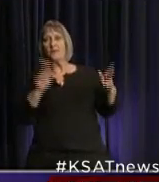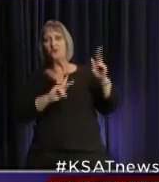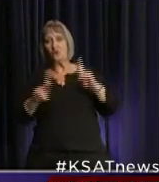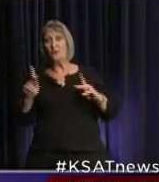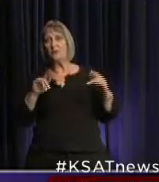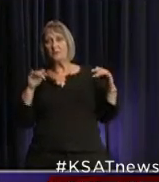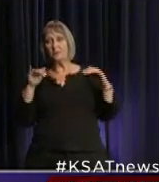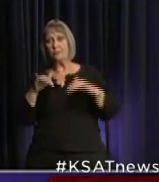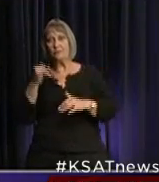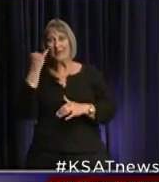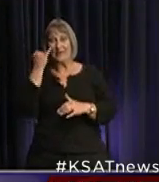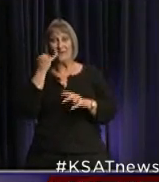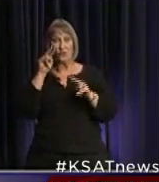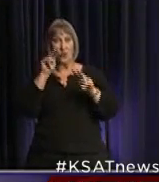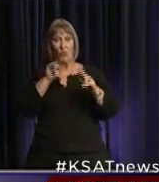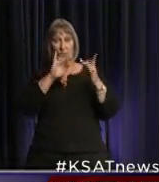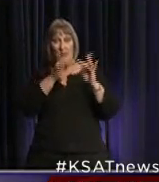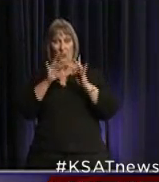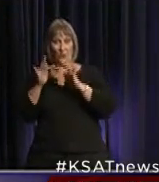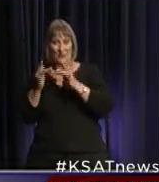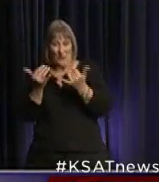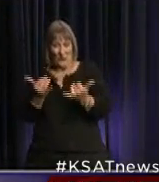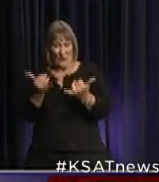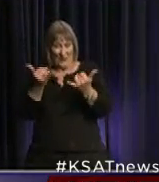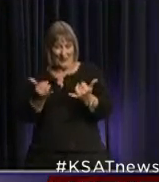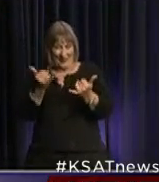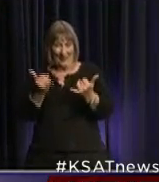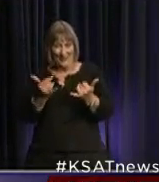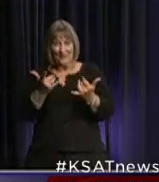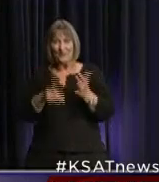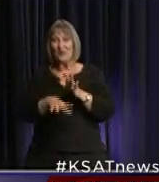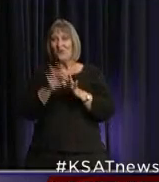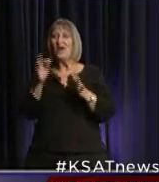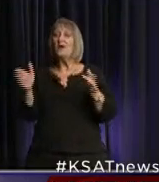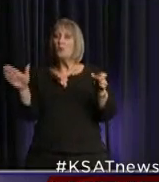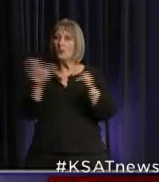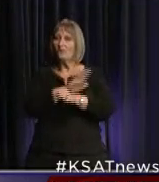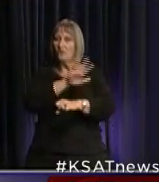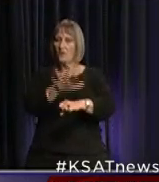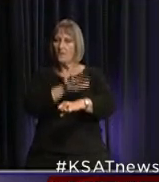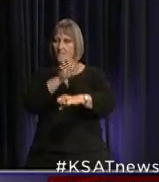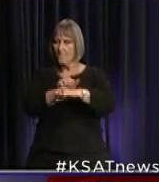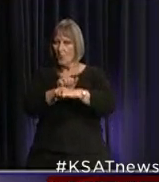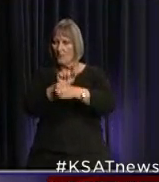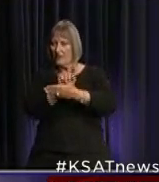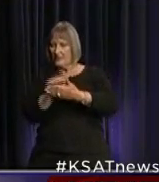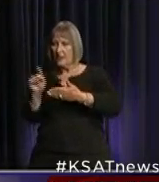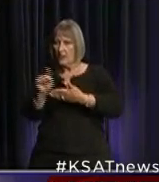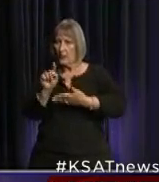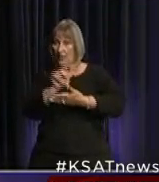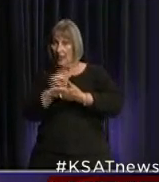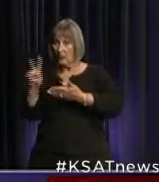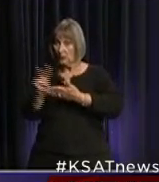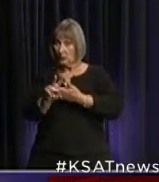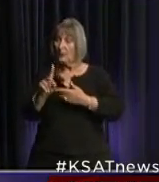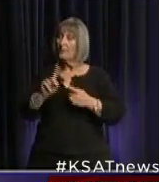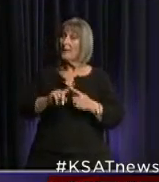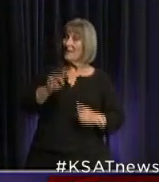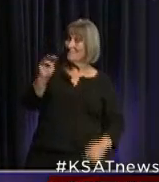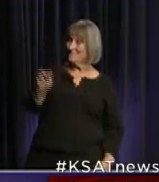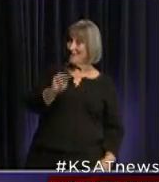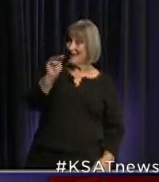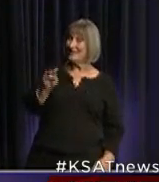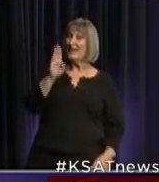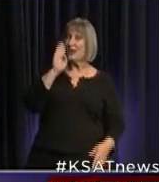were to go to our website at this moment, you'd find out that we are booked for the next 2 weeks. However, on Monday, we should